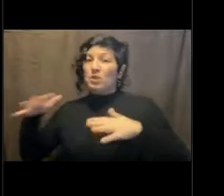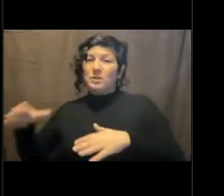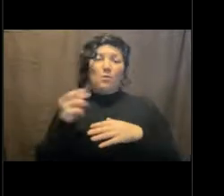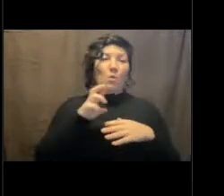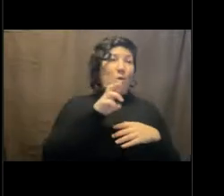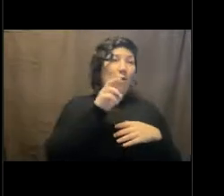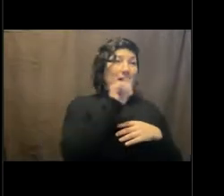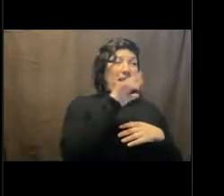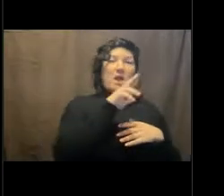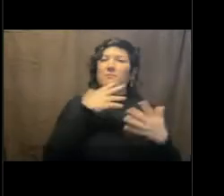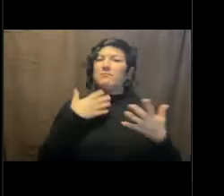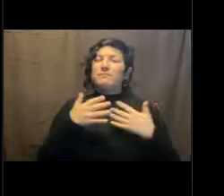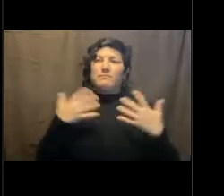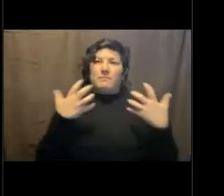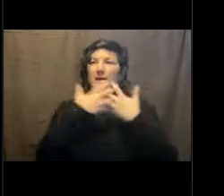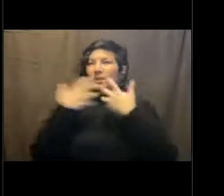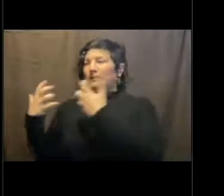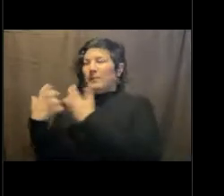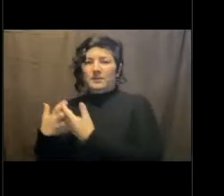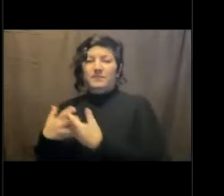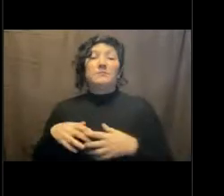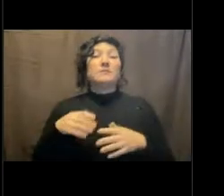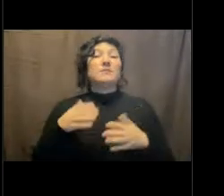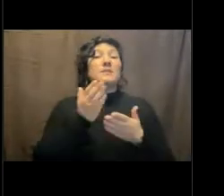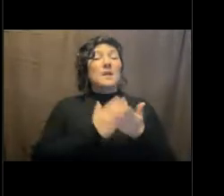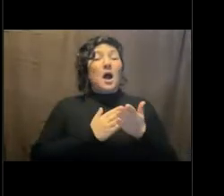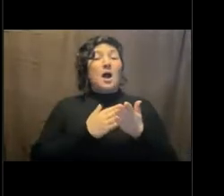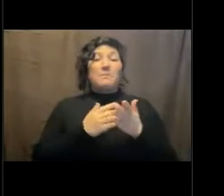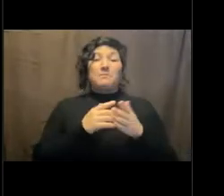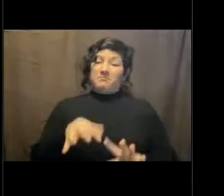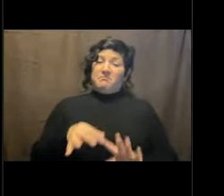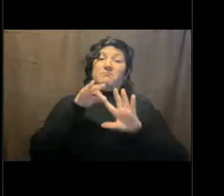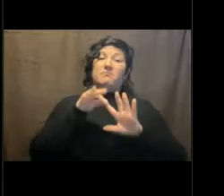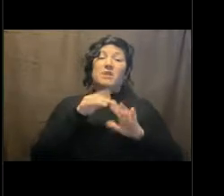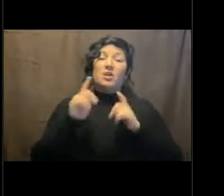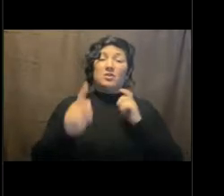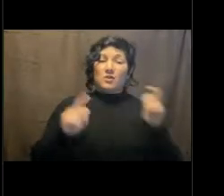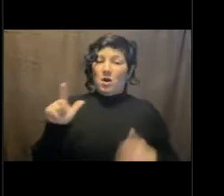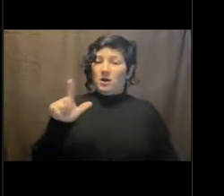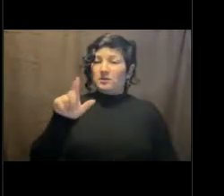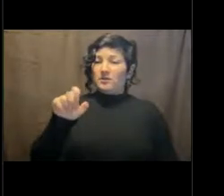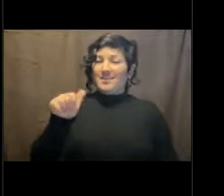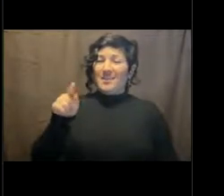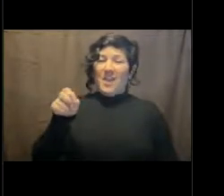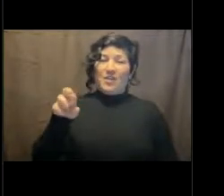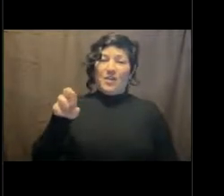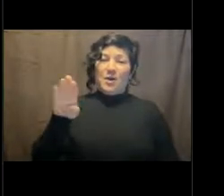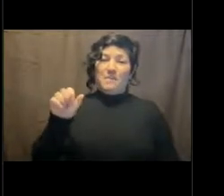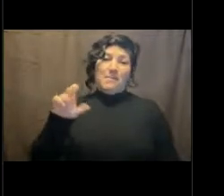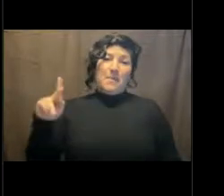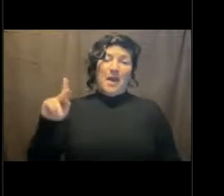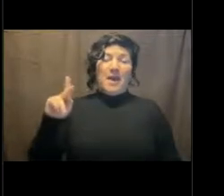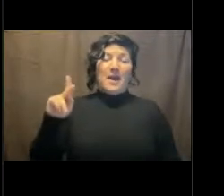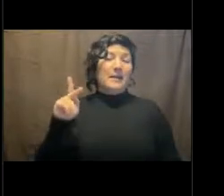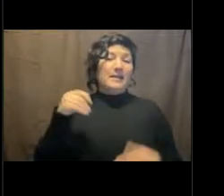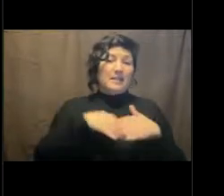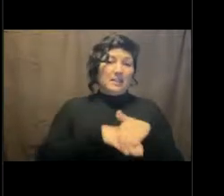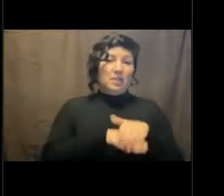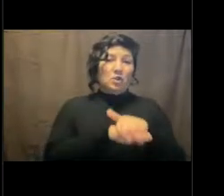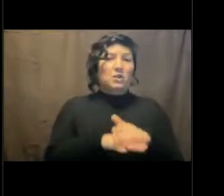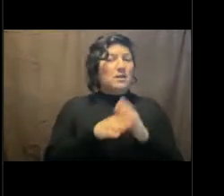However, there are some exceptions. For example, large leatherback sea turtles like the one shown here, as these turtles are much bigger than your average sea